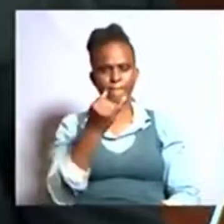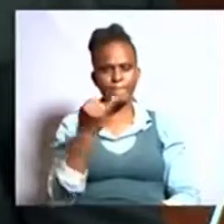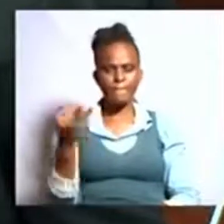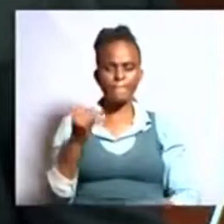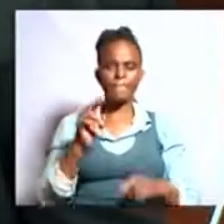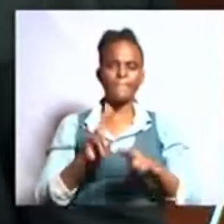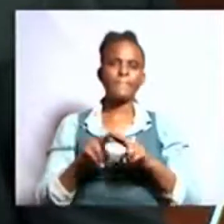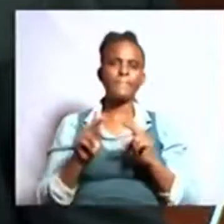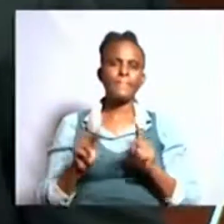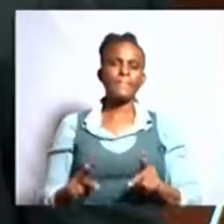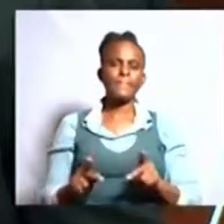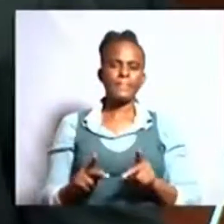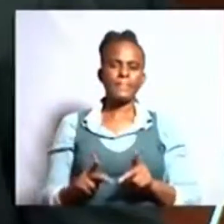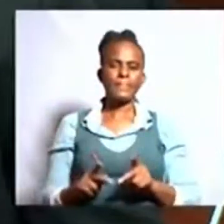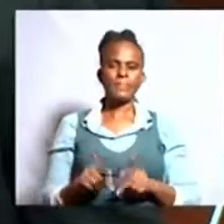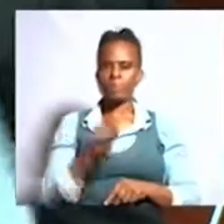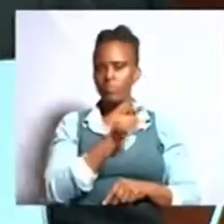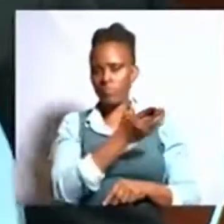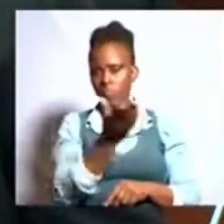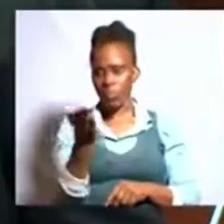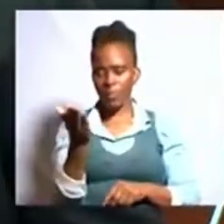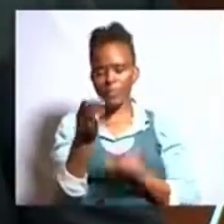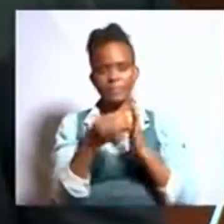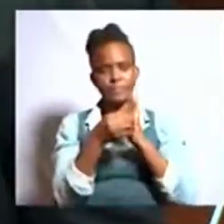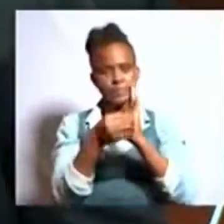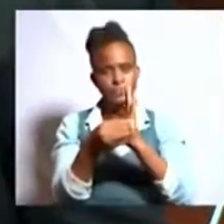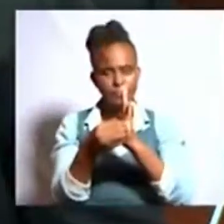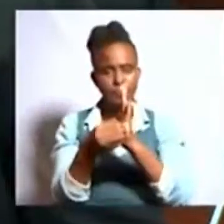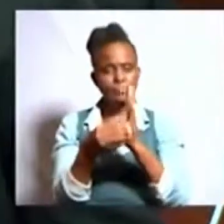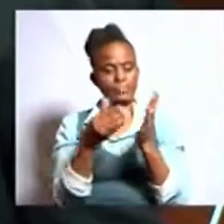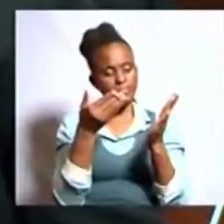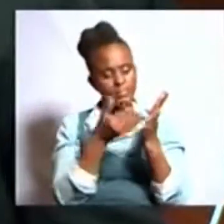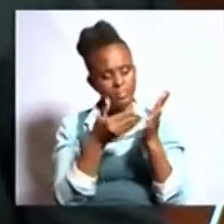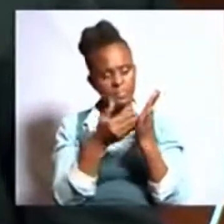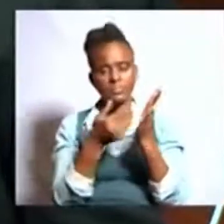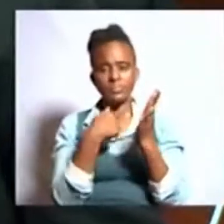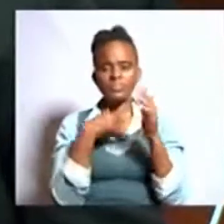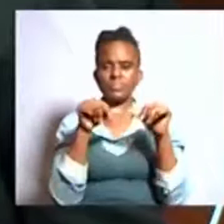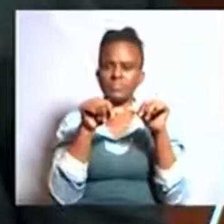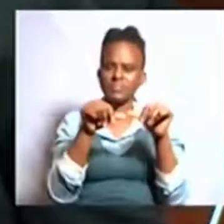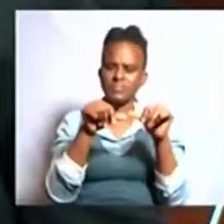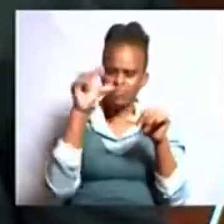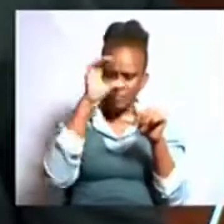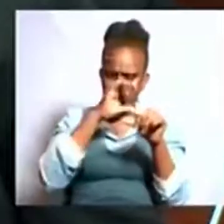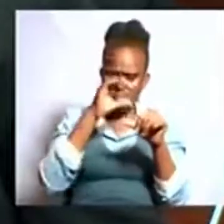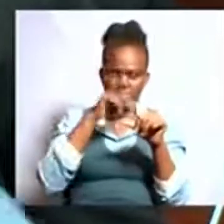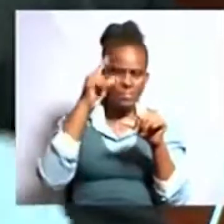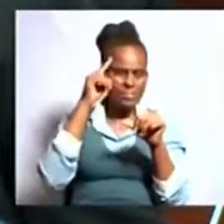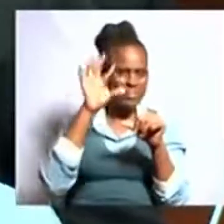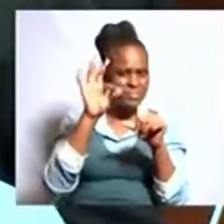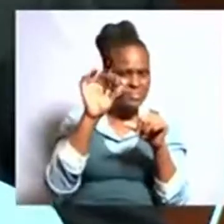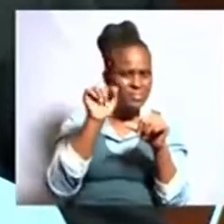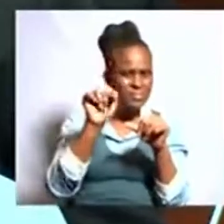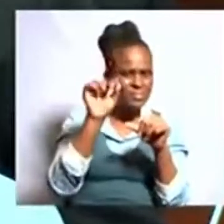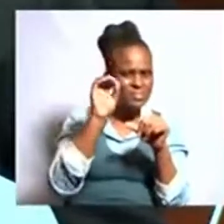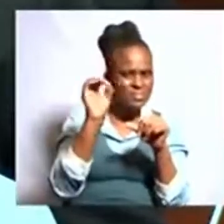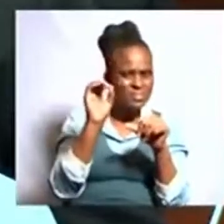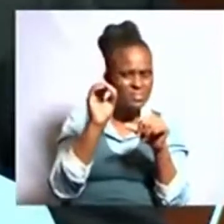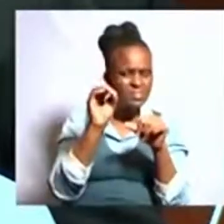is these guidelines that have been given here. I'm still looking for 9.0. It's not